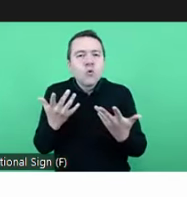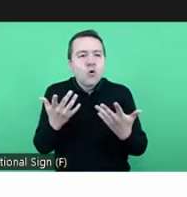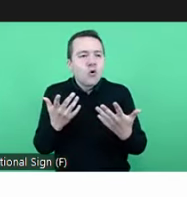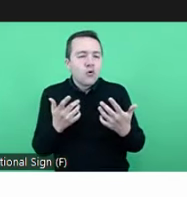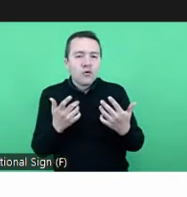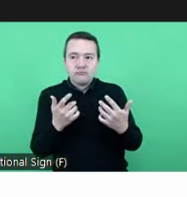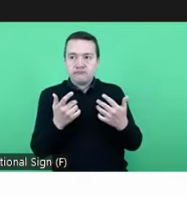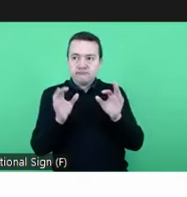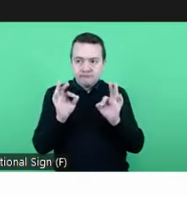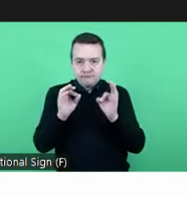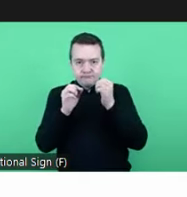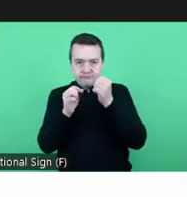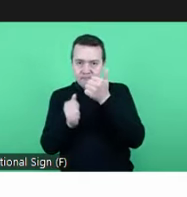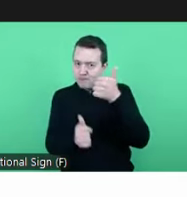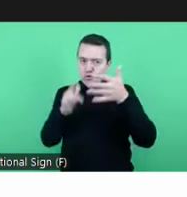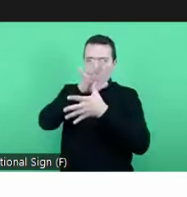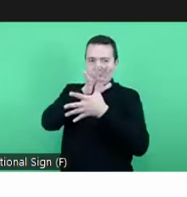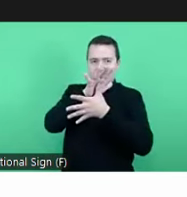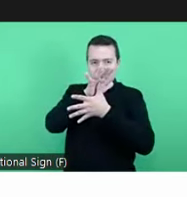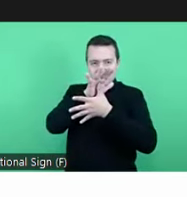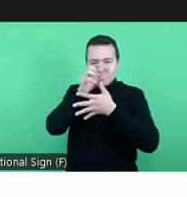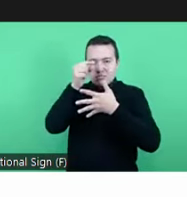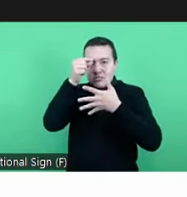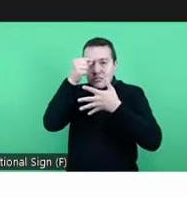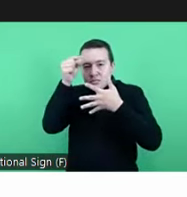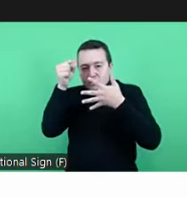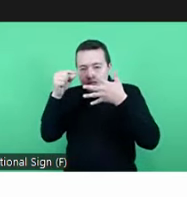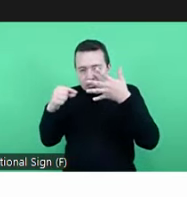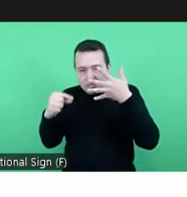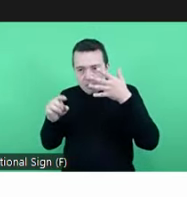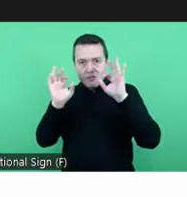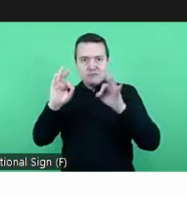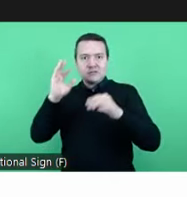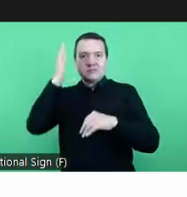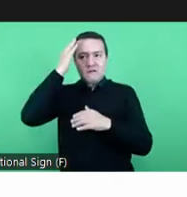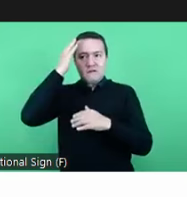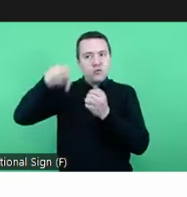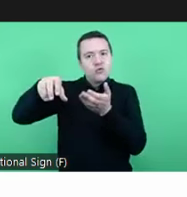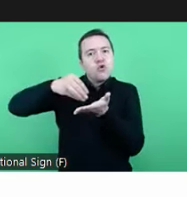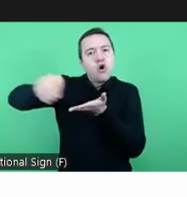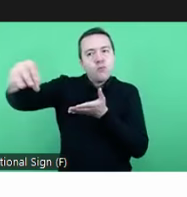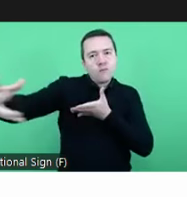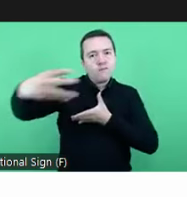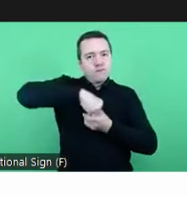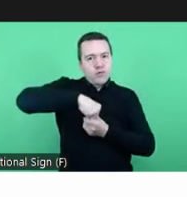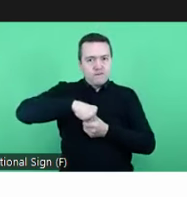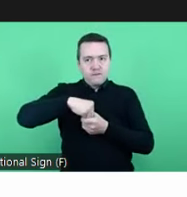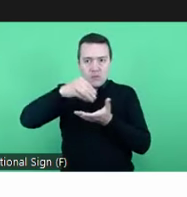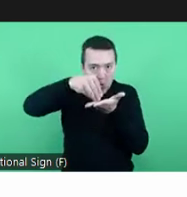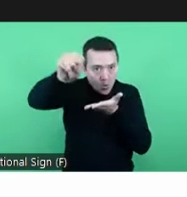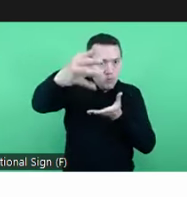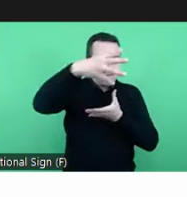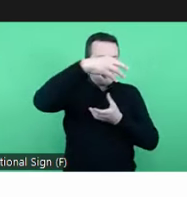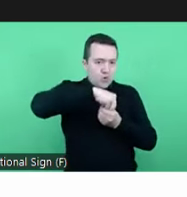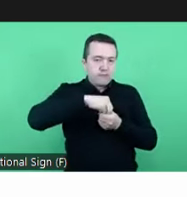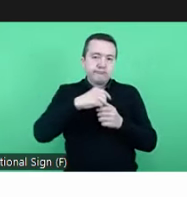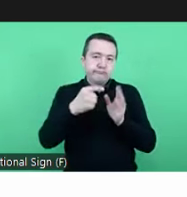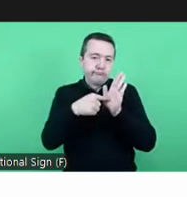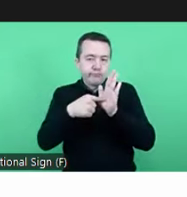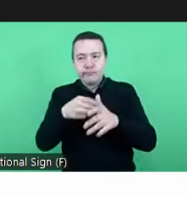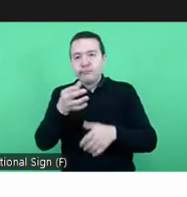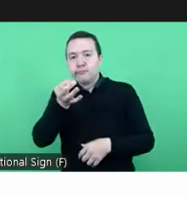al method of PIAS en el prioritization marco for que estamos inclusions on Pi comentando AIS específico and de on medicamentos, the therapeutic medicine lo que hace form, al periodo which makes the